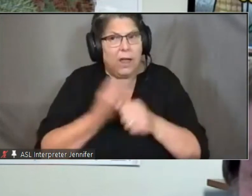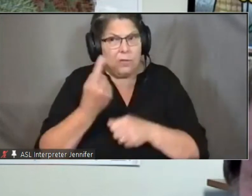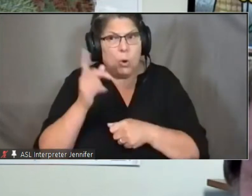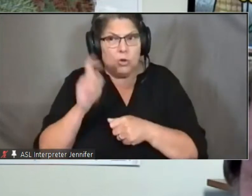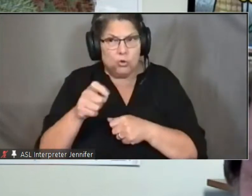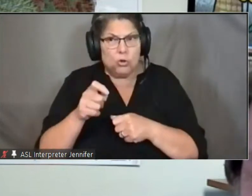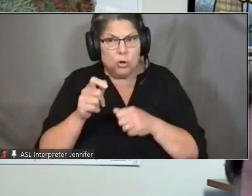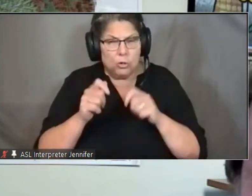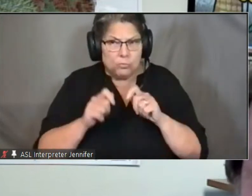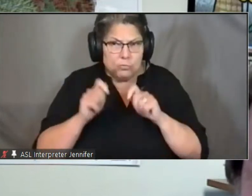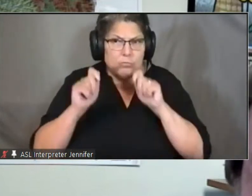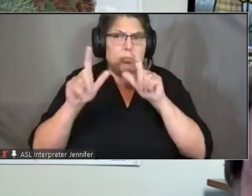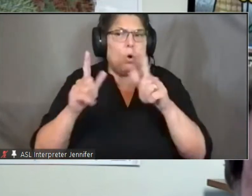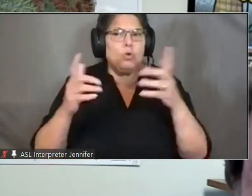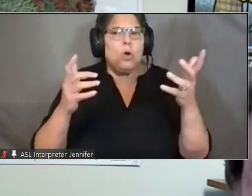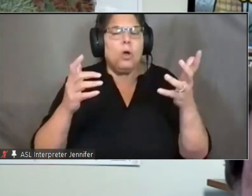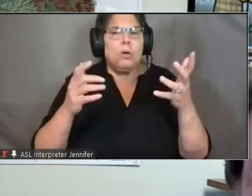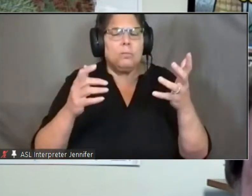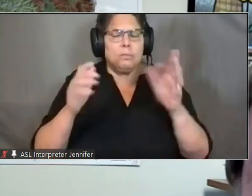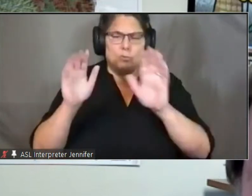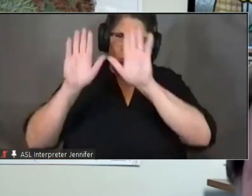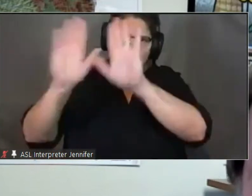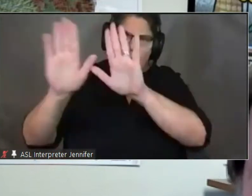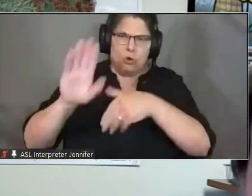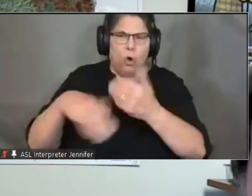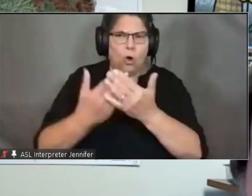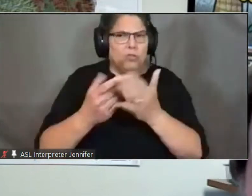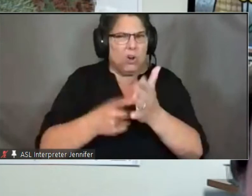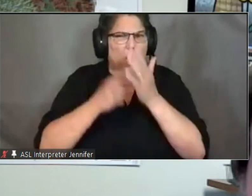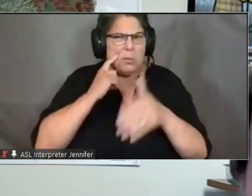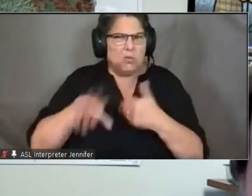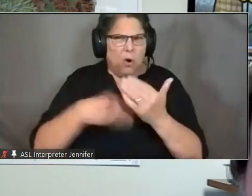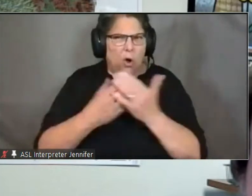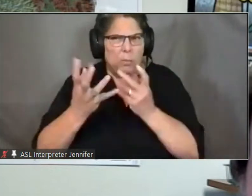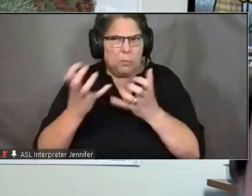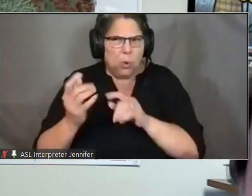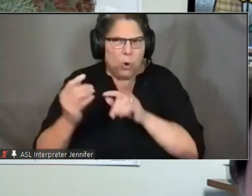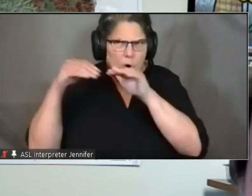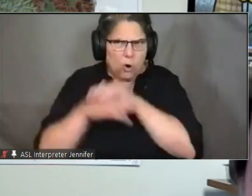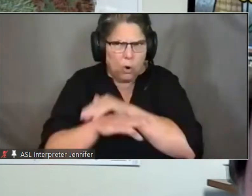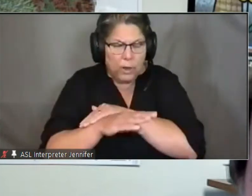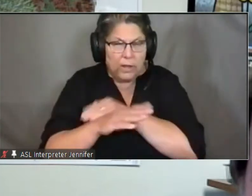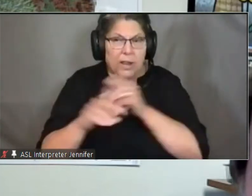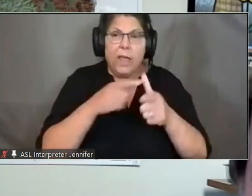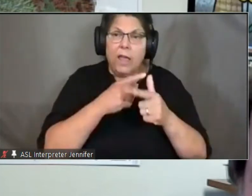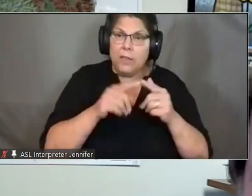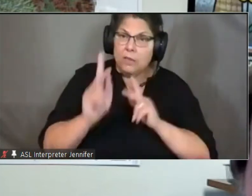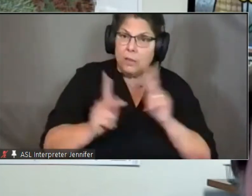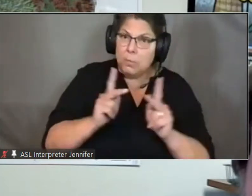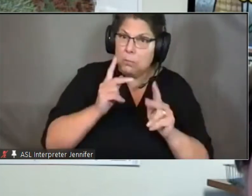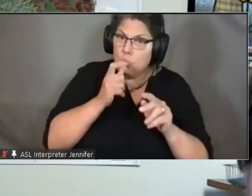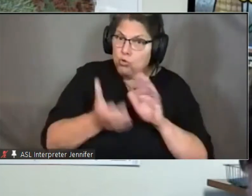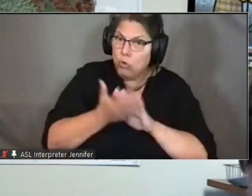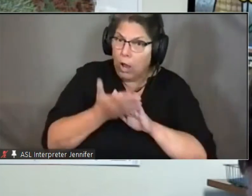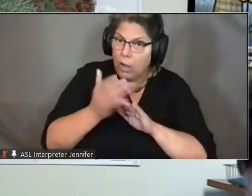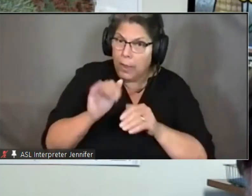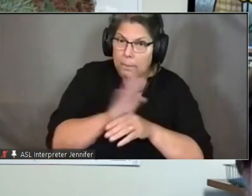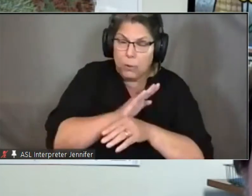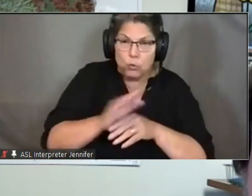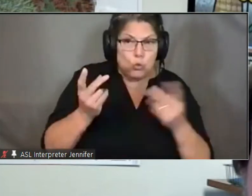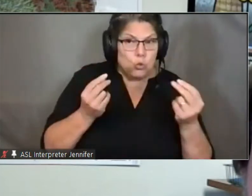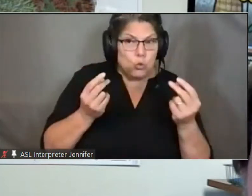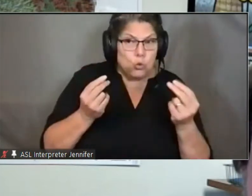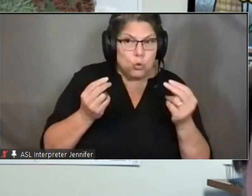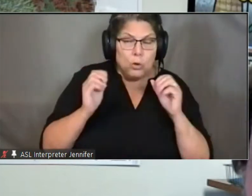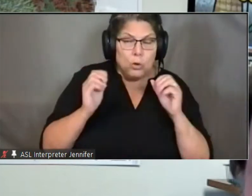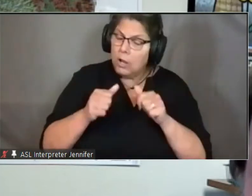their requirements for all patrons. And then the options of what the business owners can do is they can continue